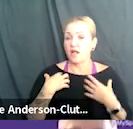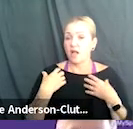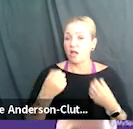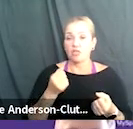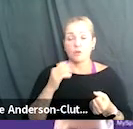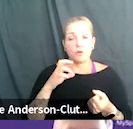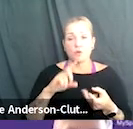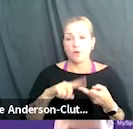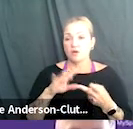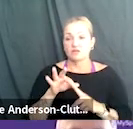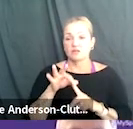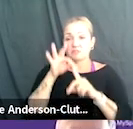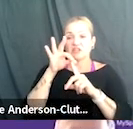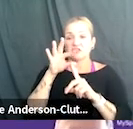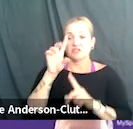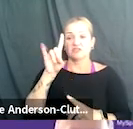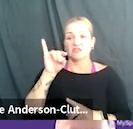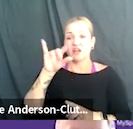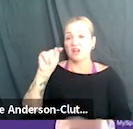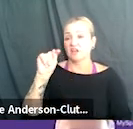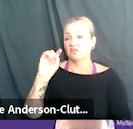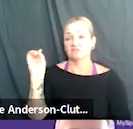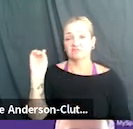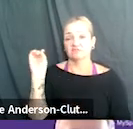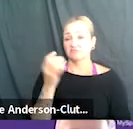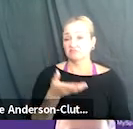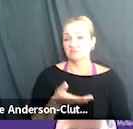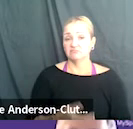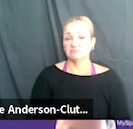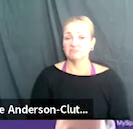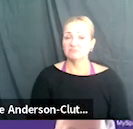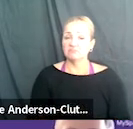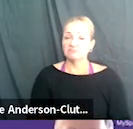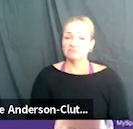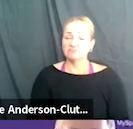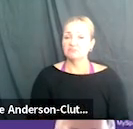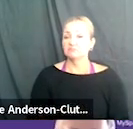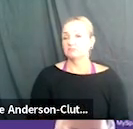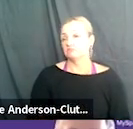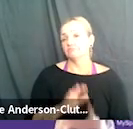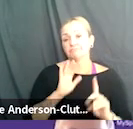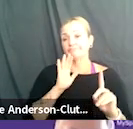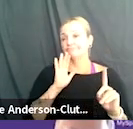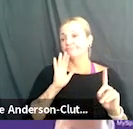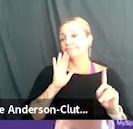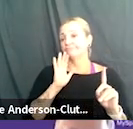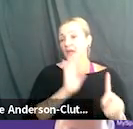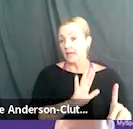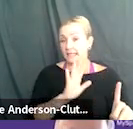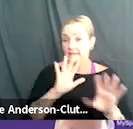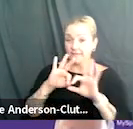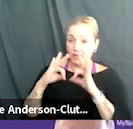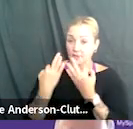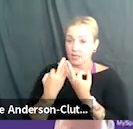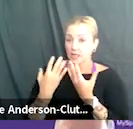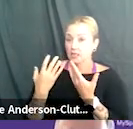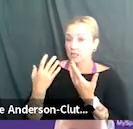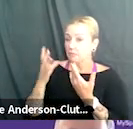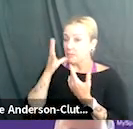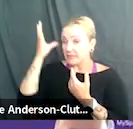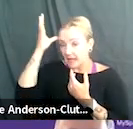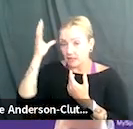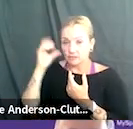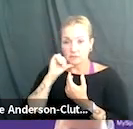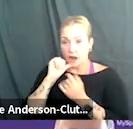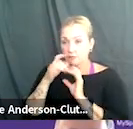So in terms of the family history, there is no consanguinity. His mother's never had any miscarriages. He has 2 older siblings. So his older